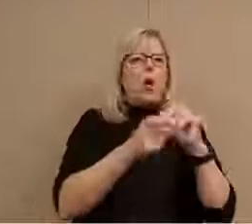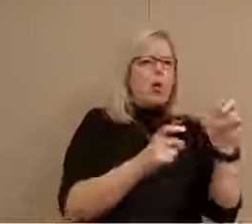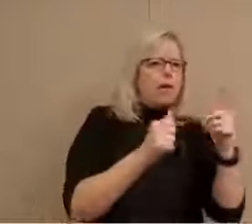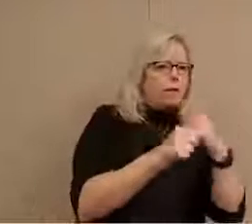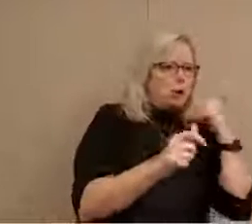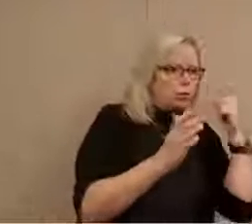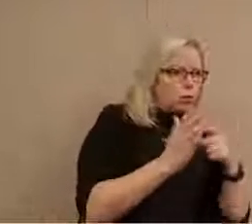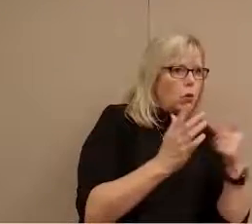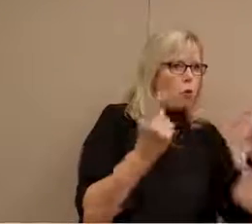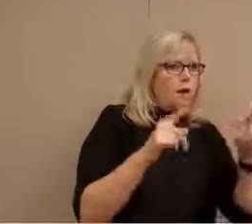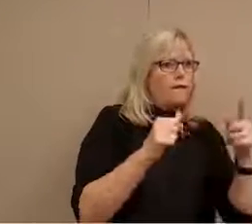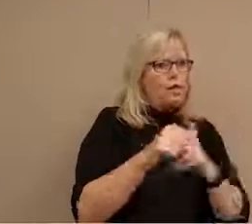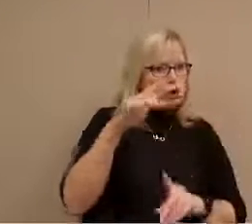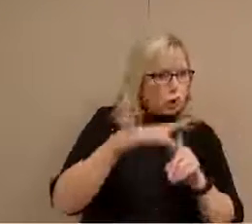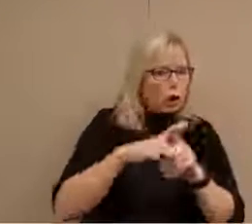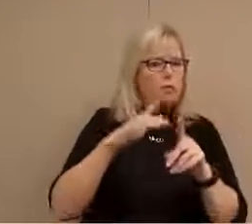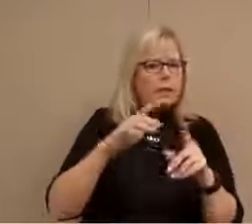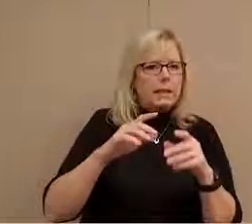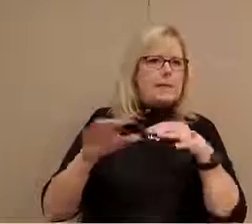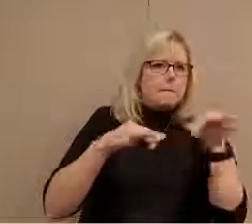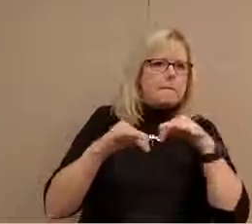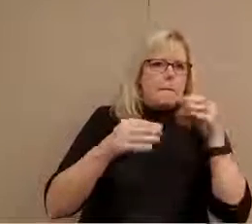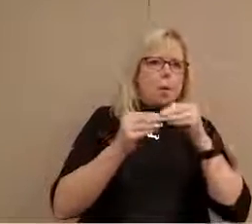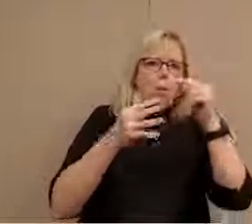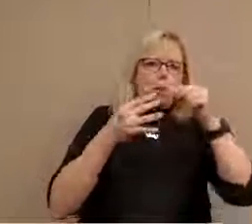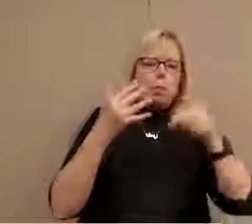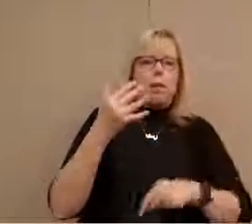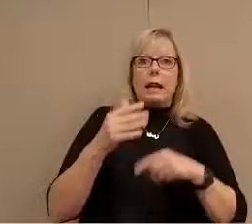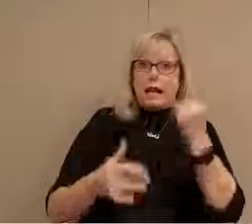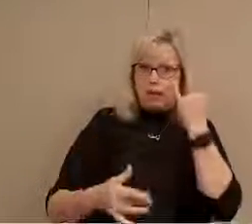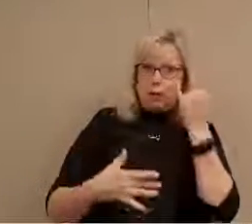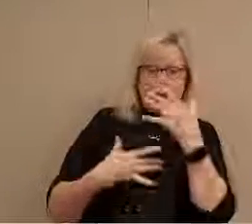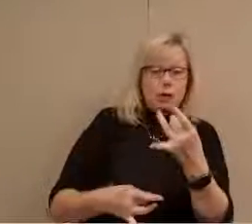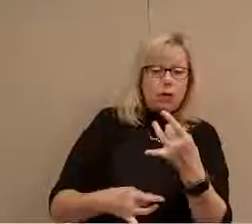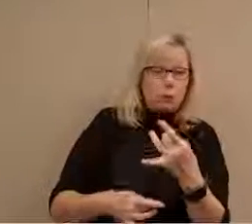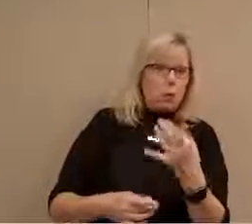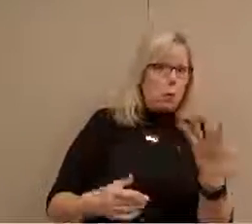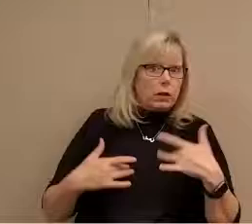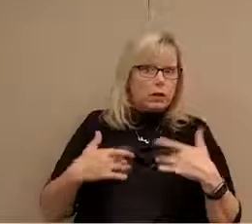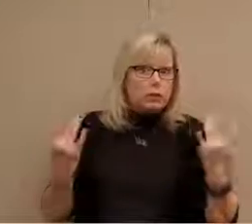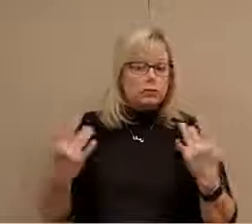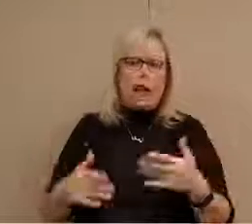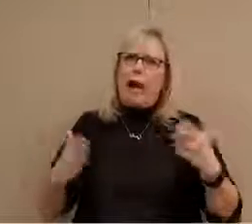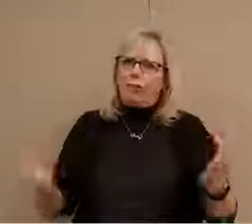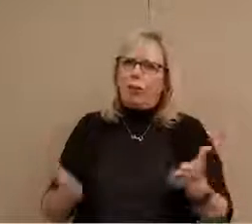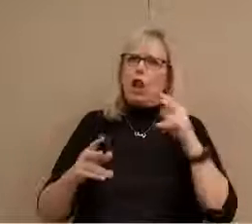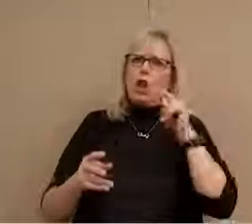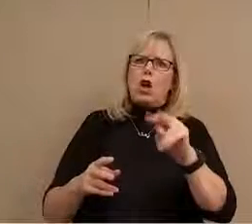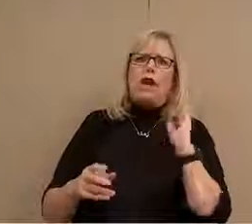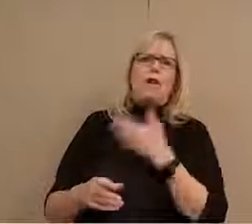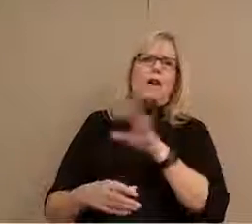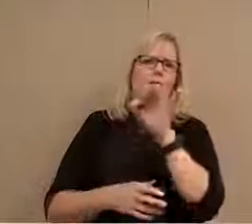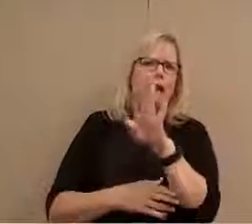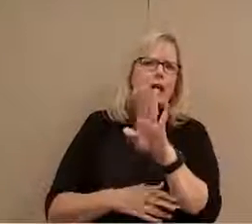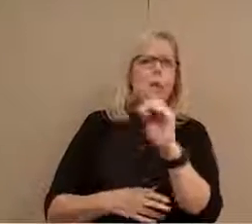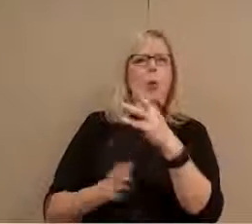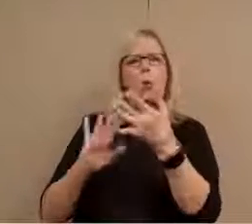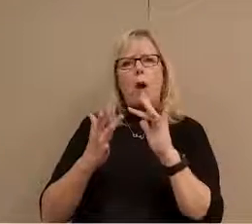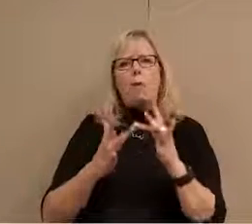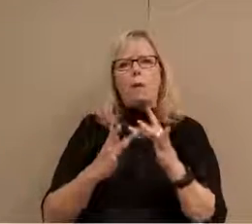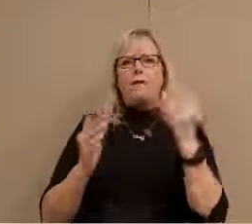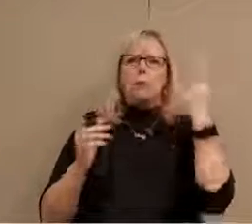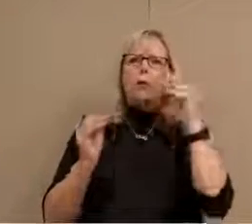seen and different information. So if you're interested in that, because there's a lot of information out there, I encourage you to look at our Facebook or our website